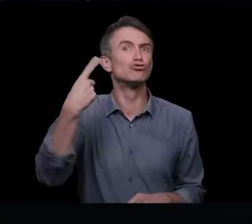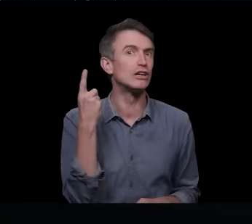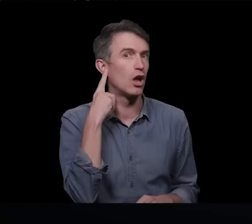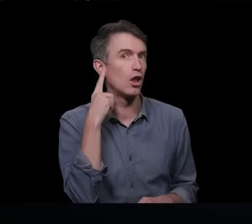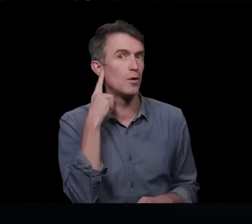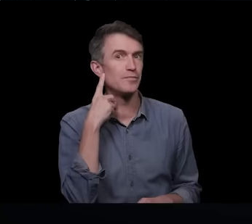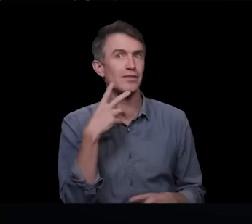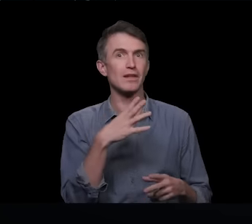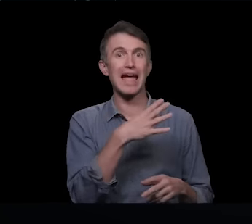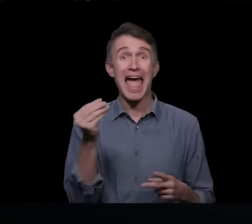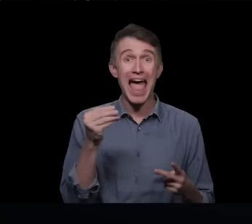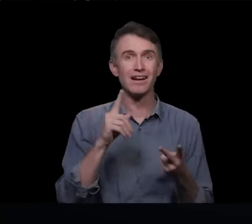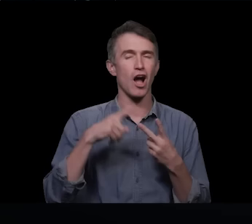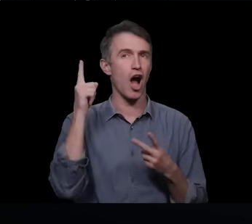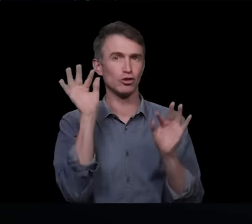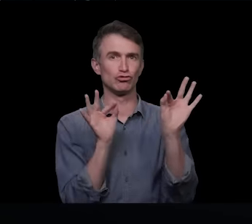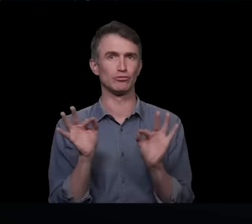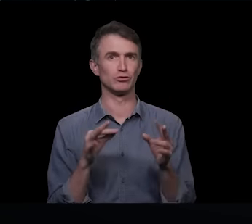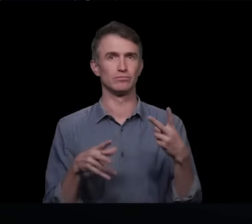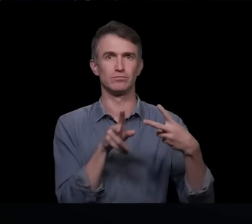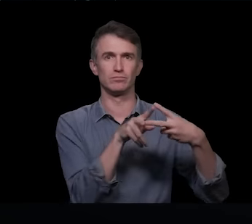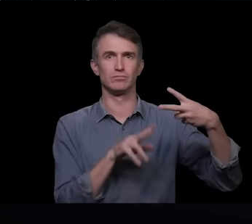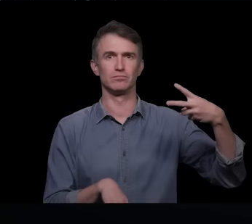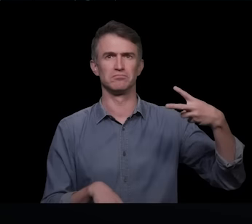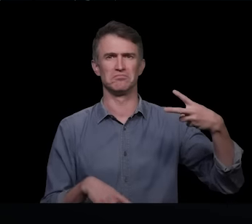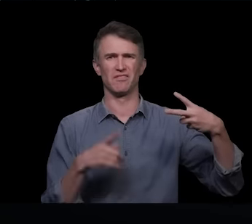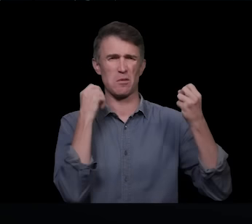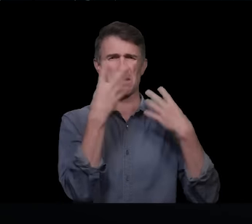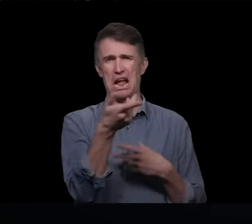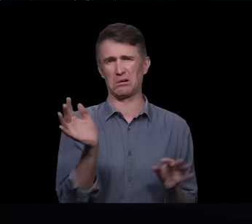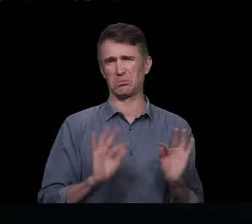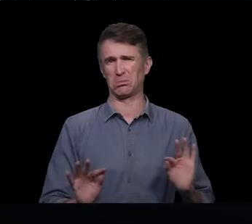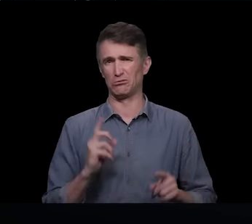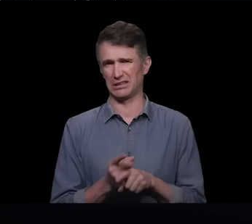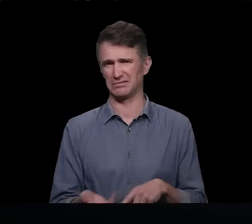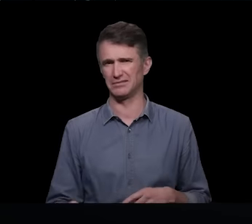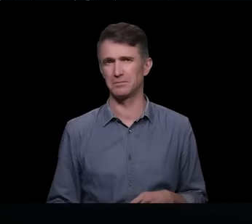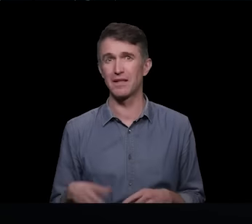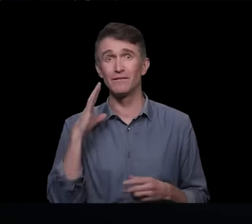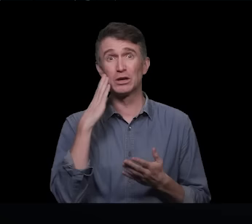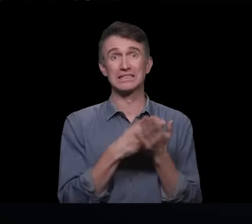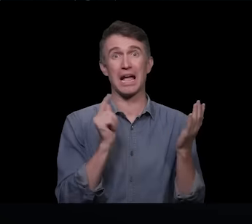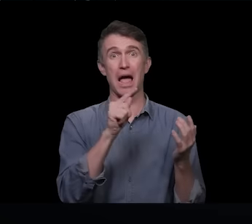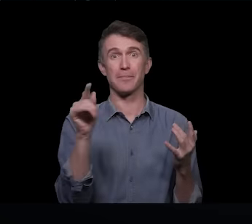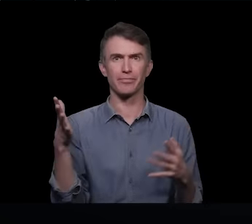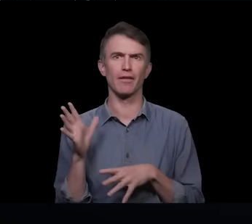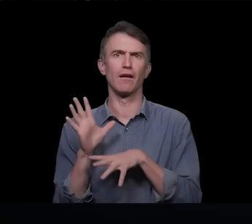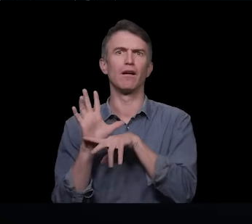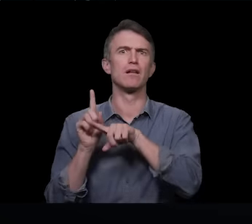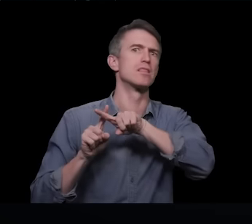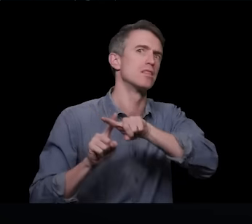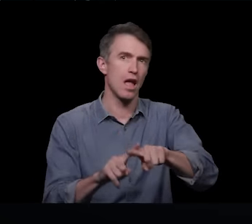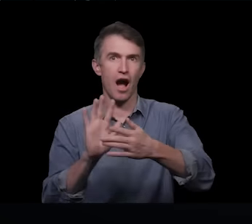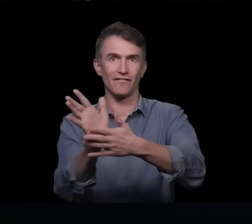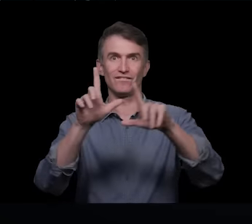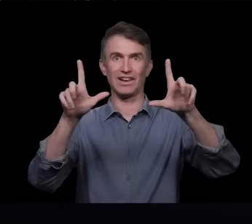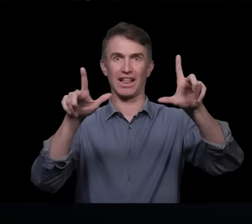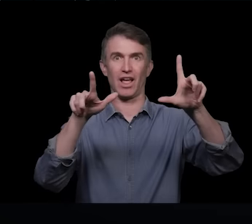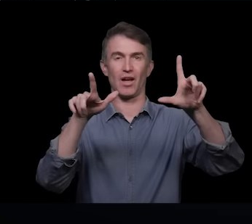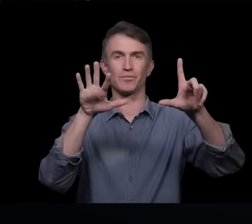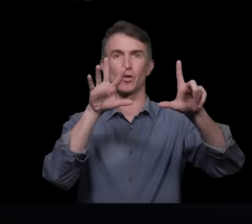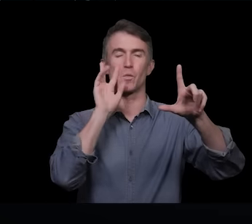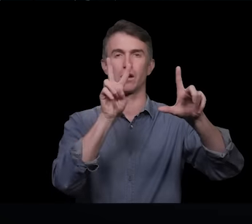with just audio and audio description. No big deal for many of you. But for those of you who have been relying